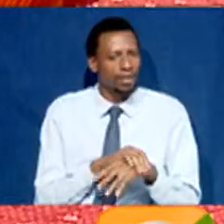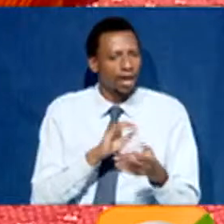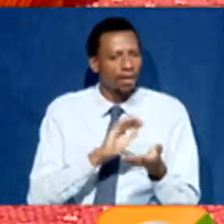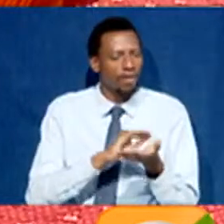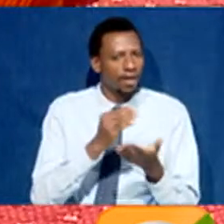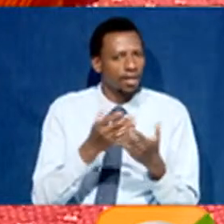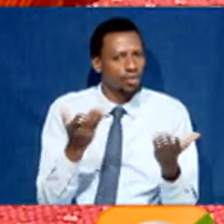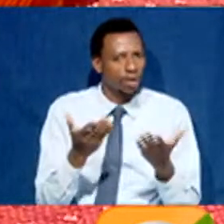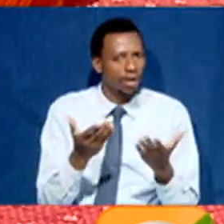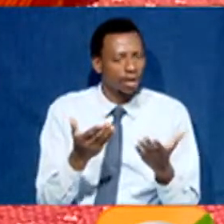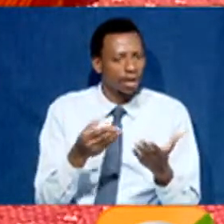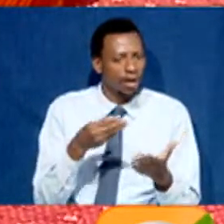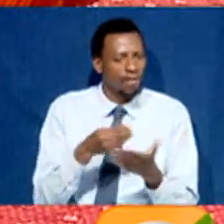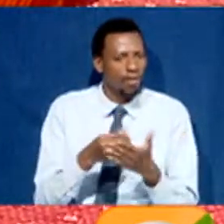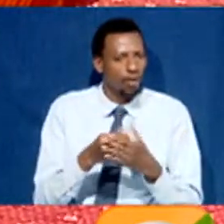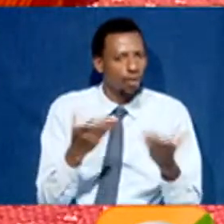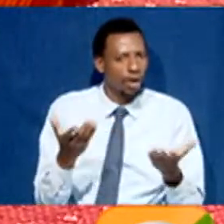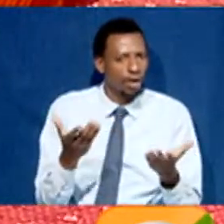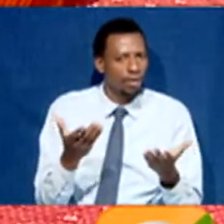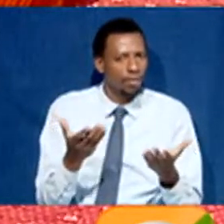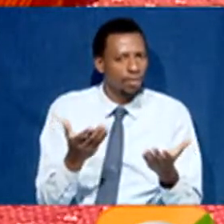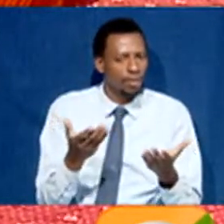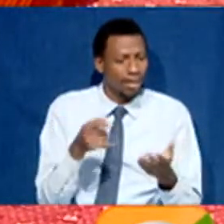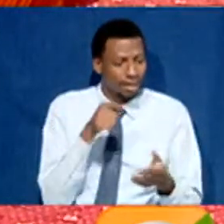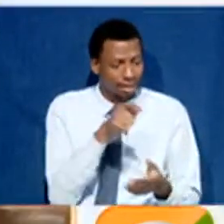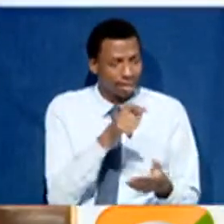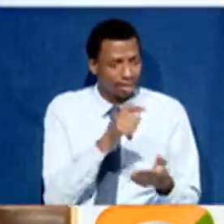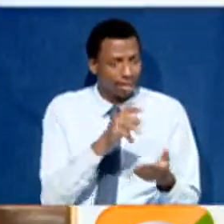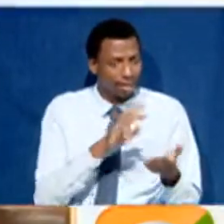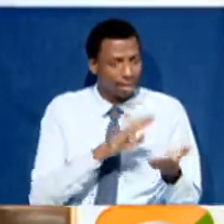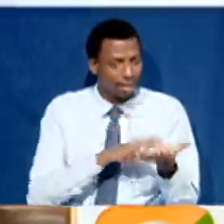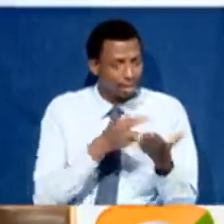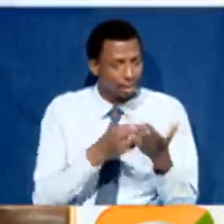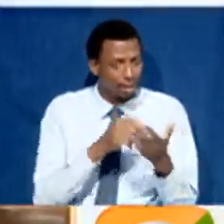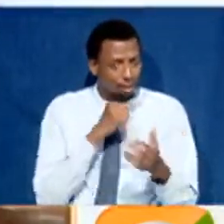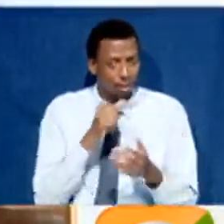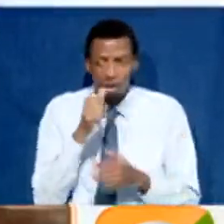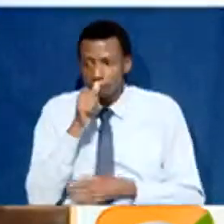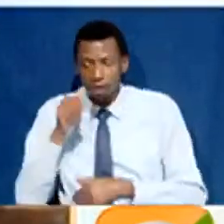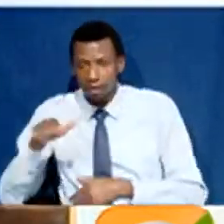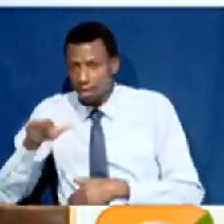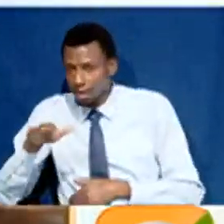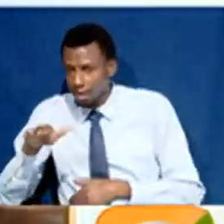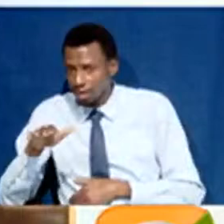this is being financed by these resources. So if it's 6 billion every month, you're saying